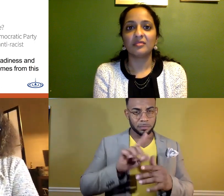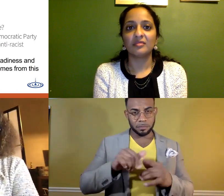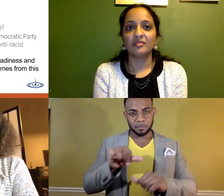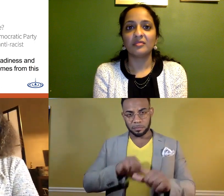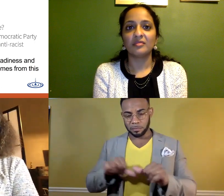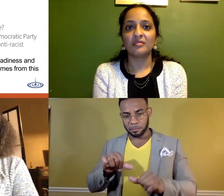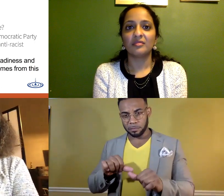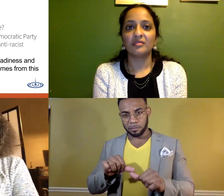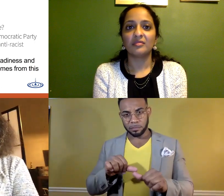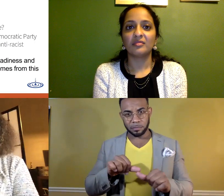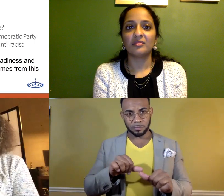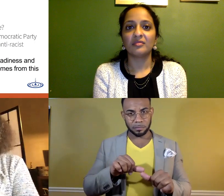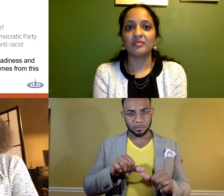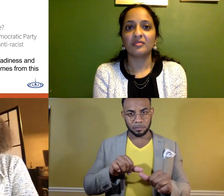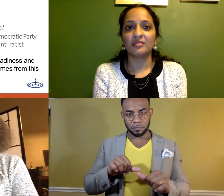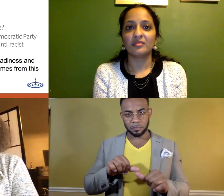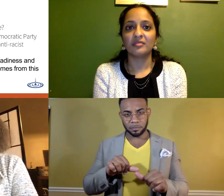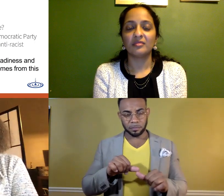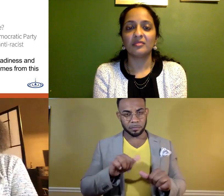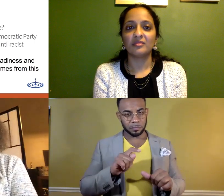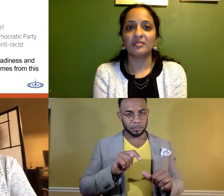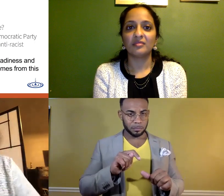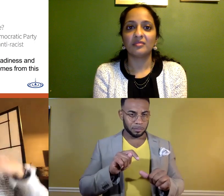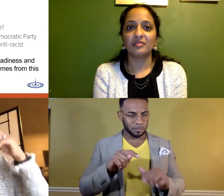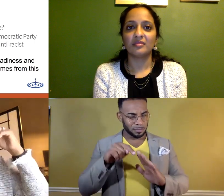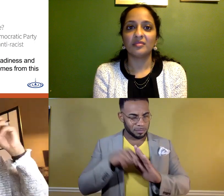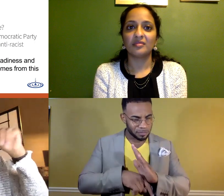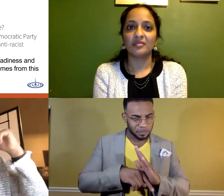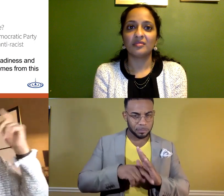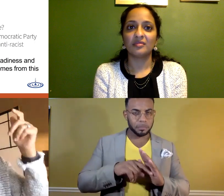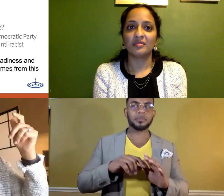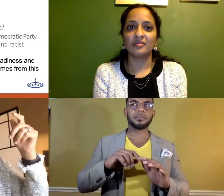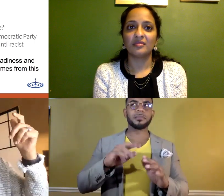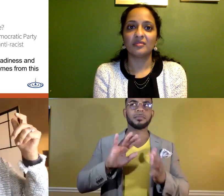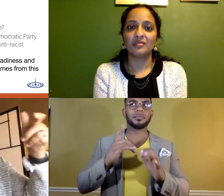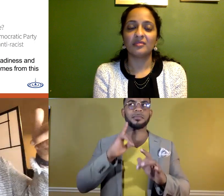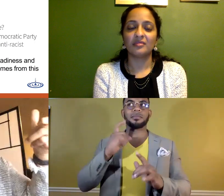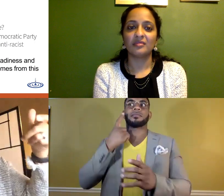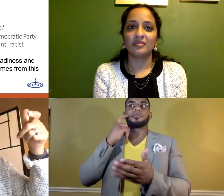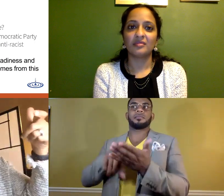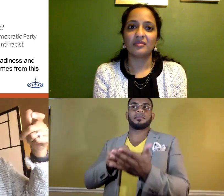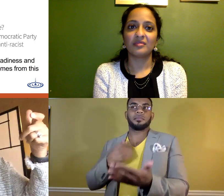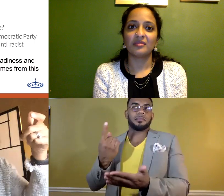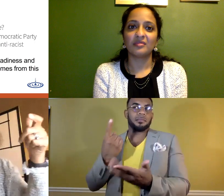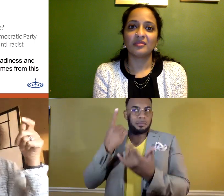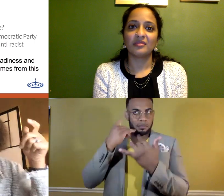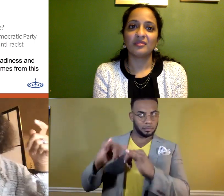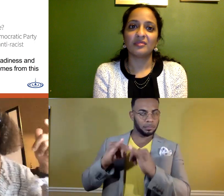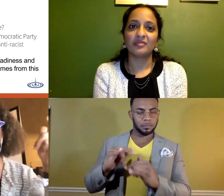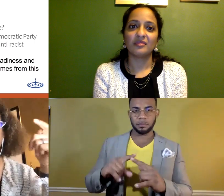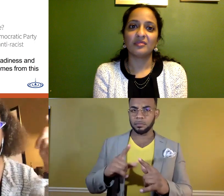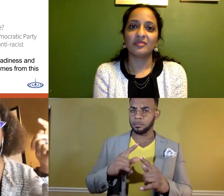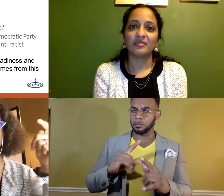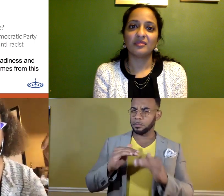other at a depth, versus just recognizing that we have something in common, but to